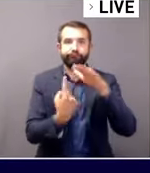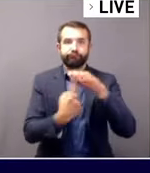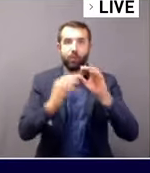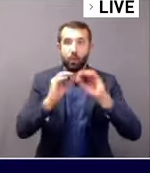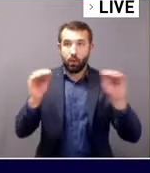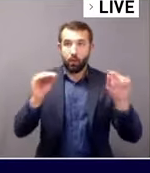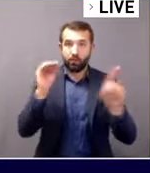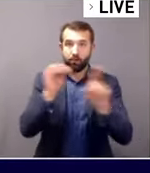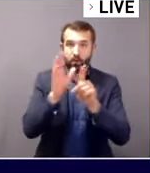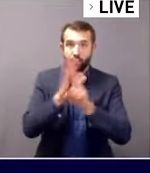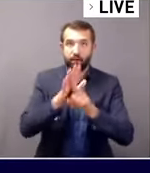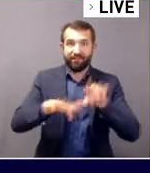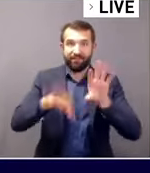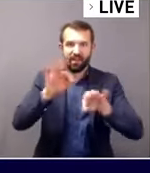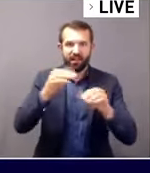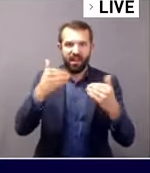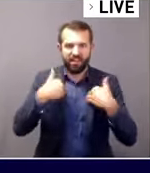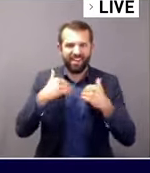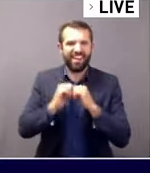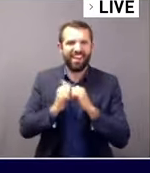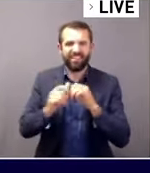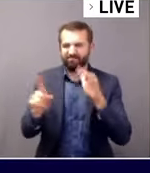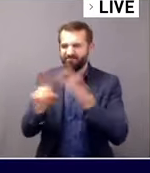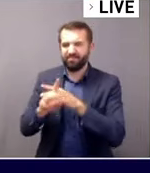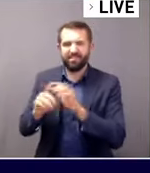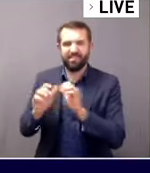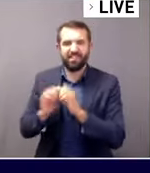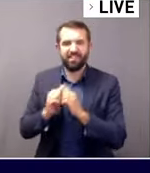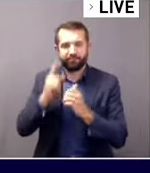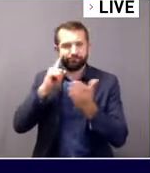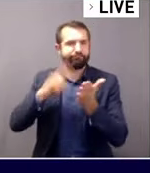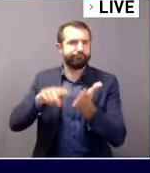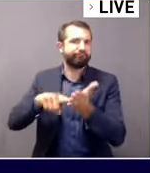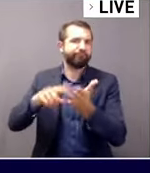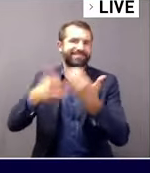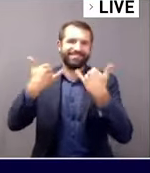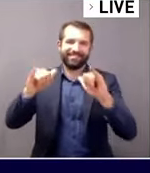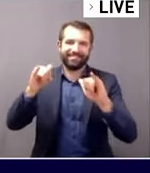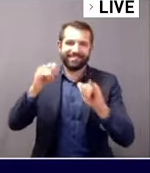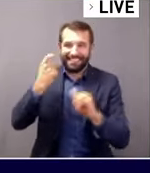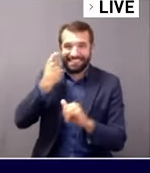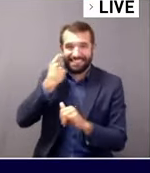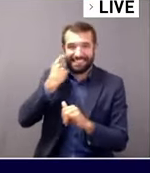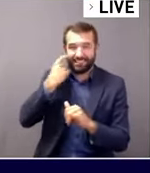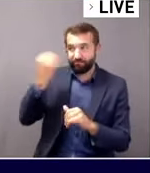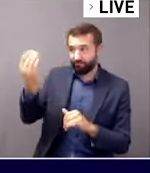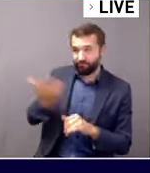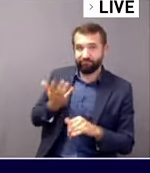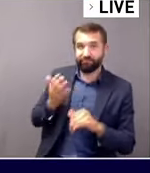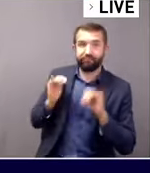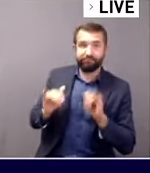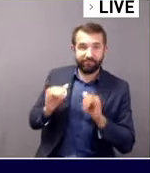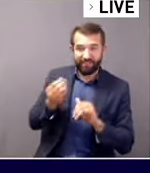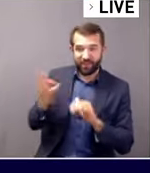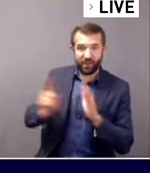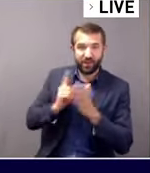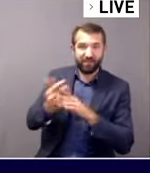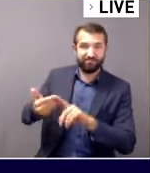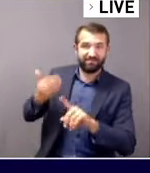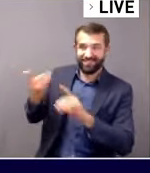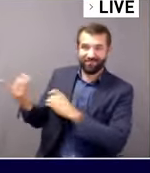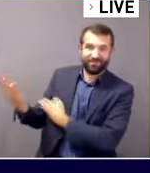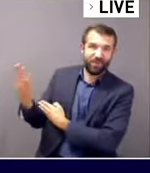focus of the investigation. We just learned of these cases from our laboratory a handful of hours ago. So our team